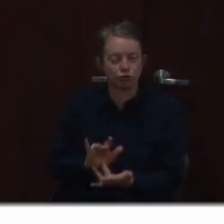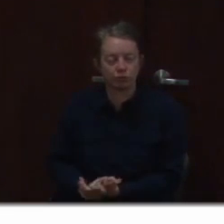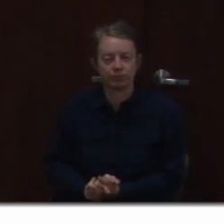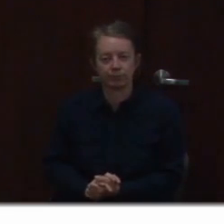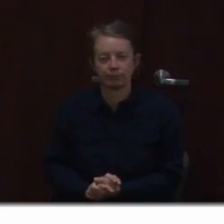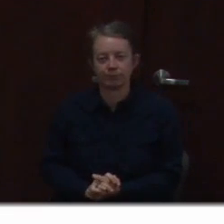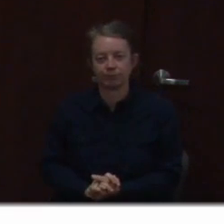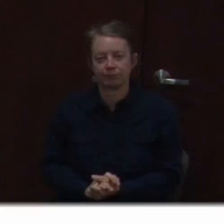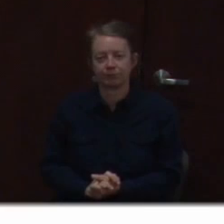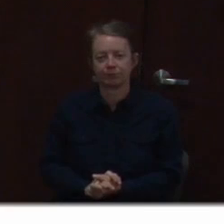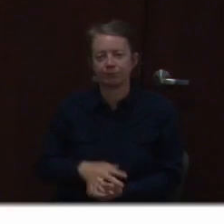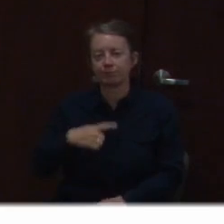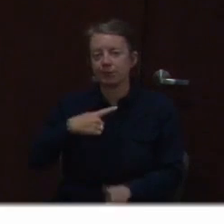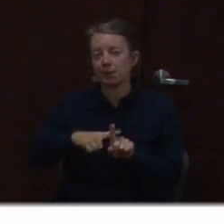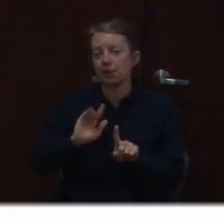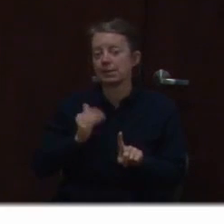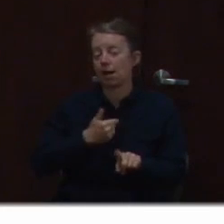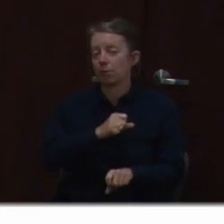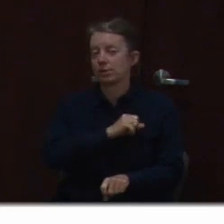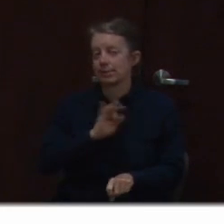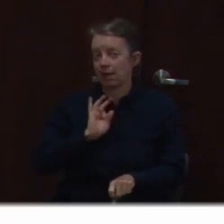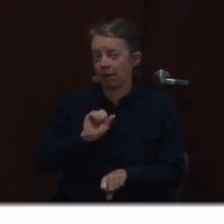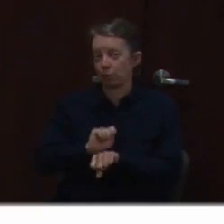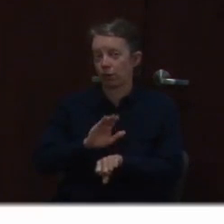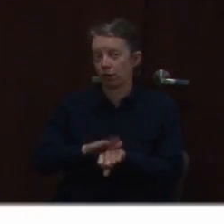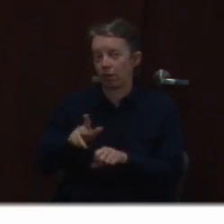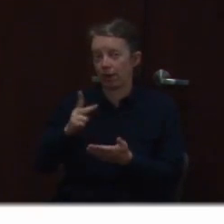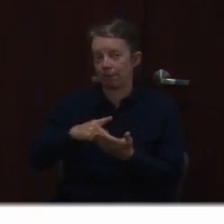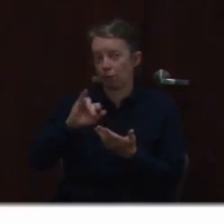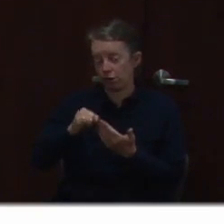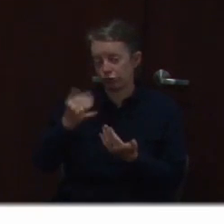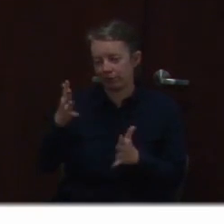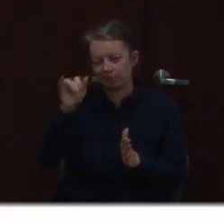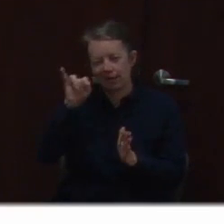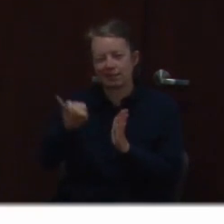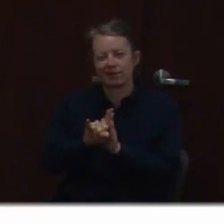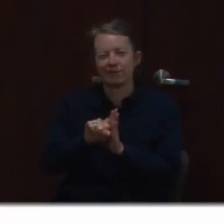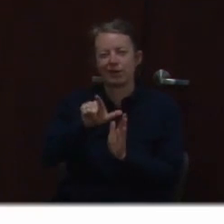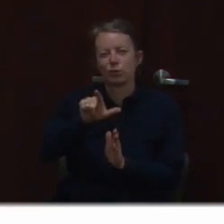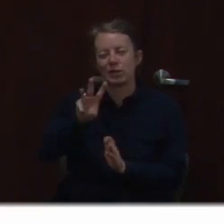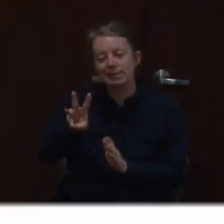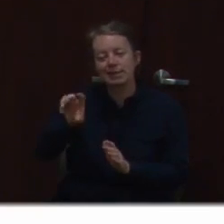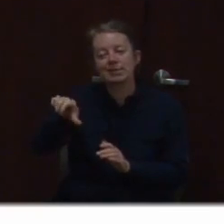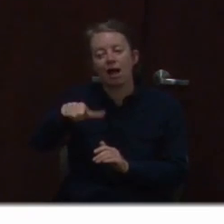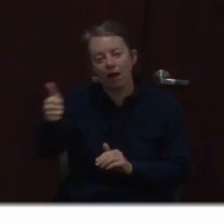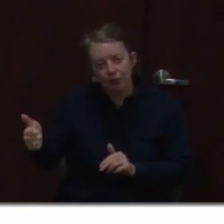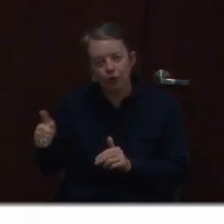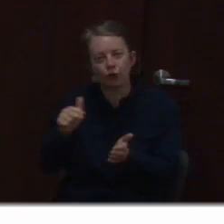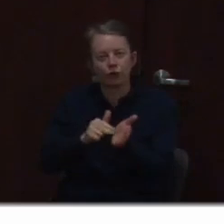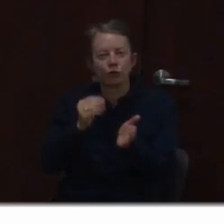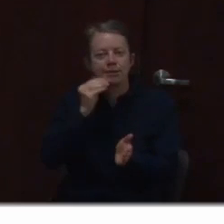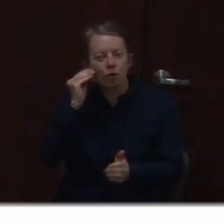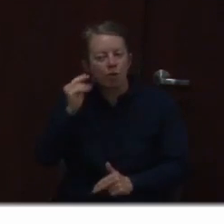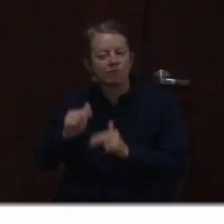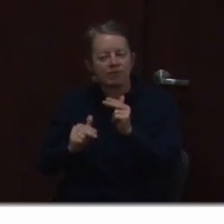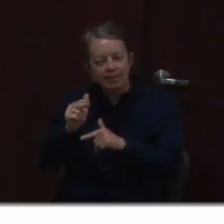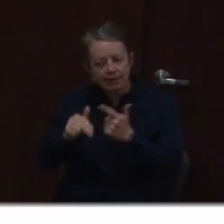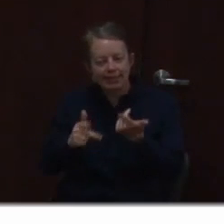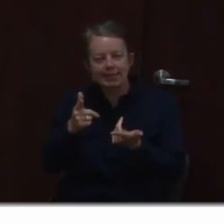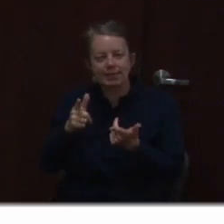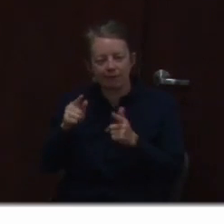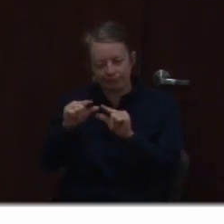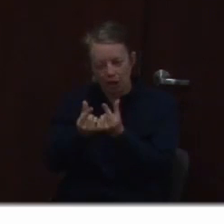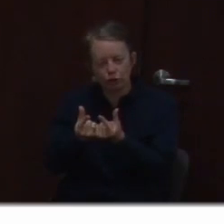And additionally, our staff who were working on that project identified 26 additional facilities of congregate